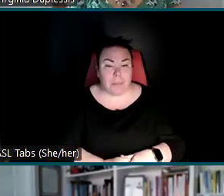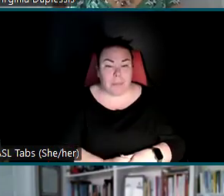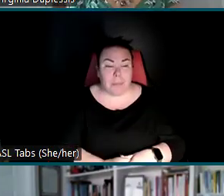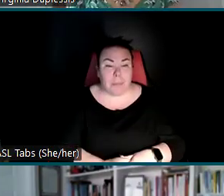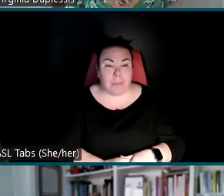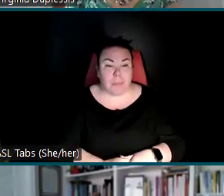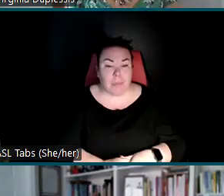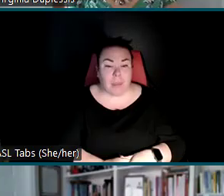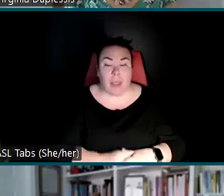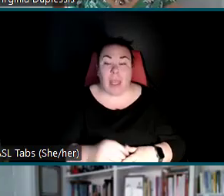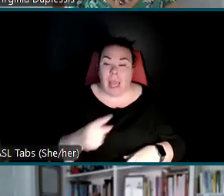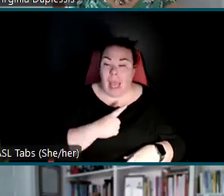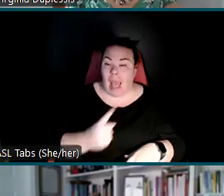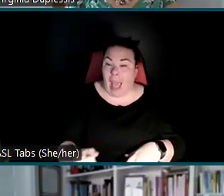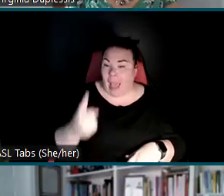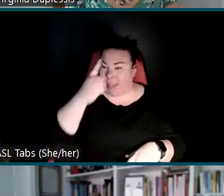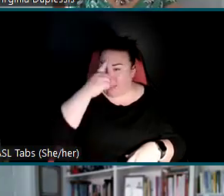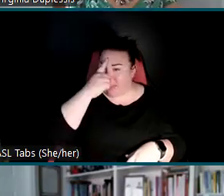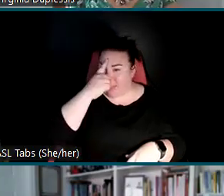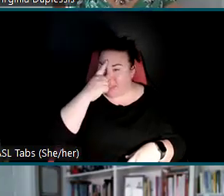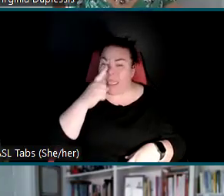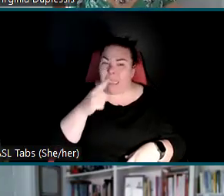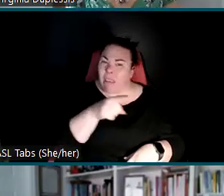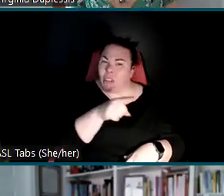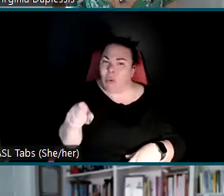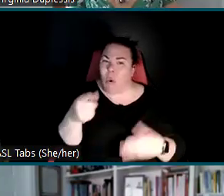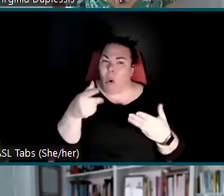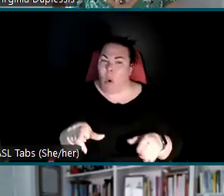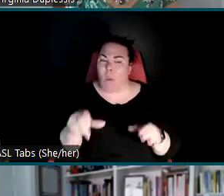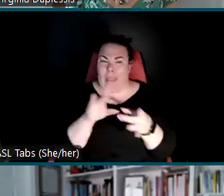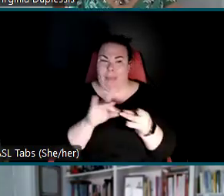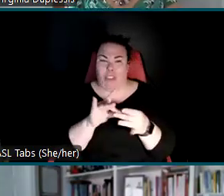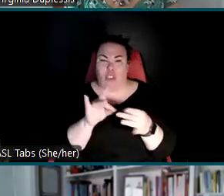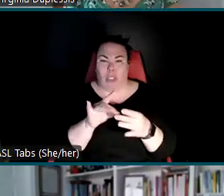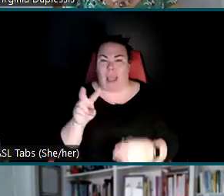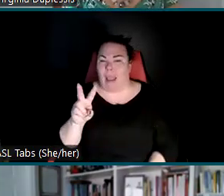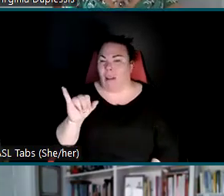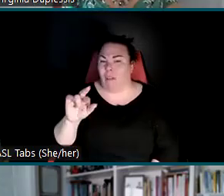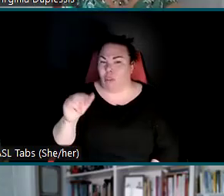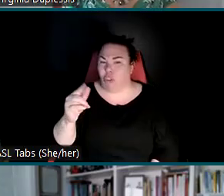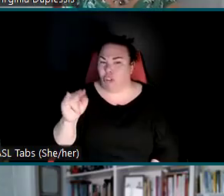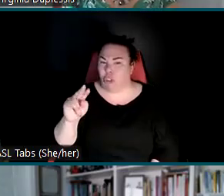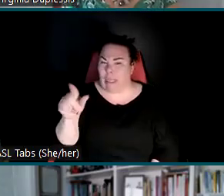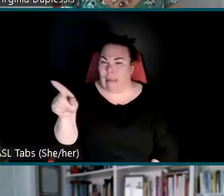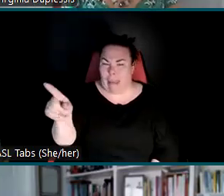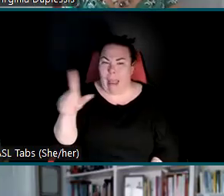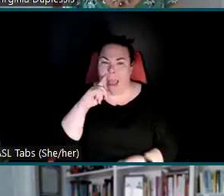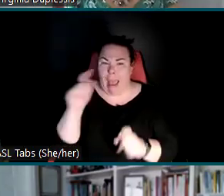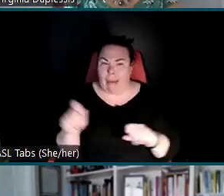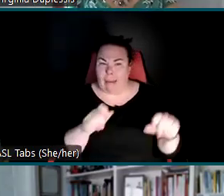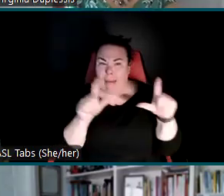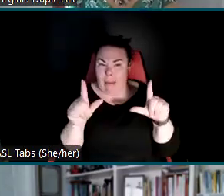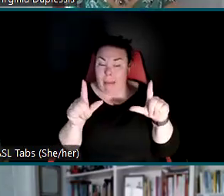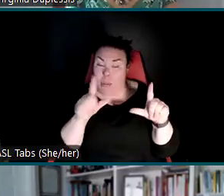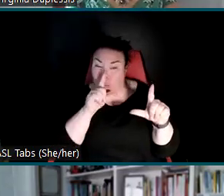I think you guys have already mentioned this in the chat that Virginia pulled out, is the greatest thing we can